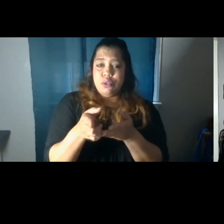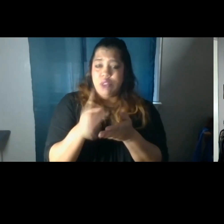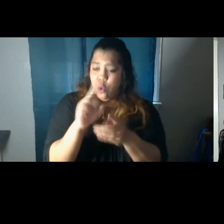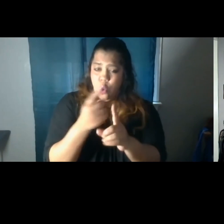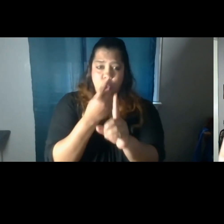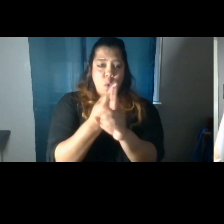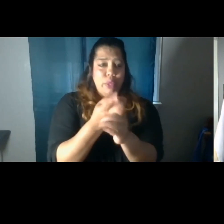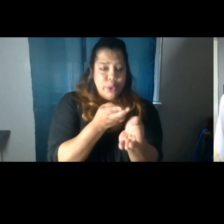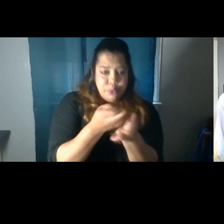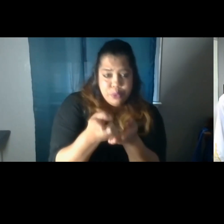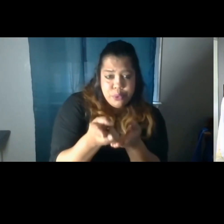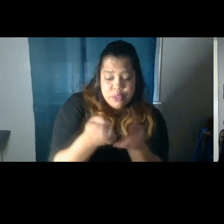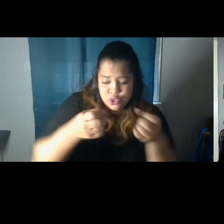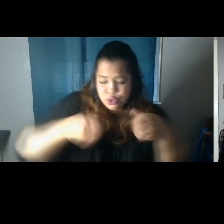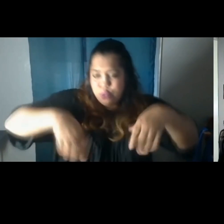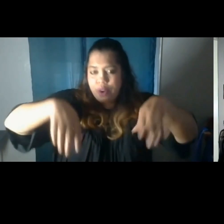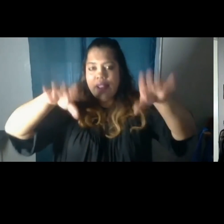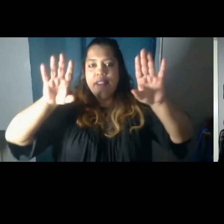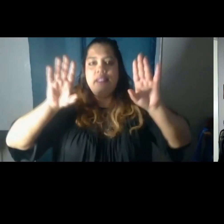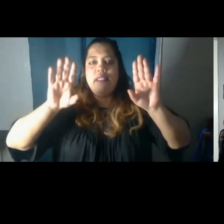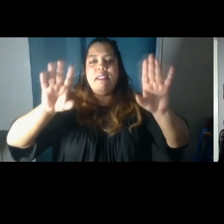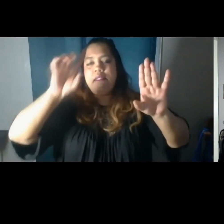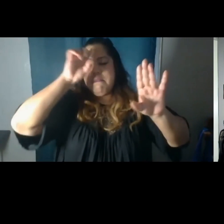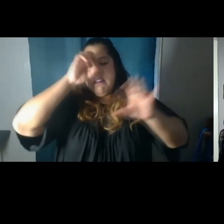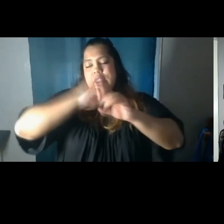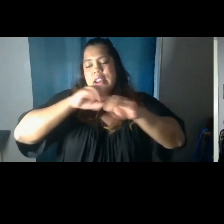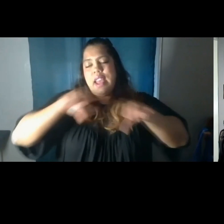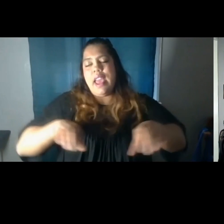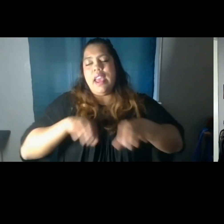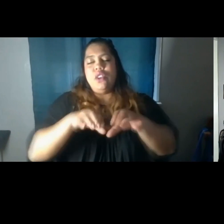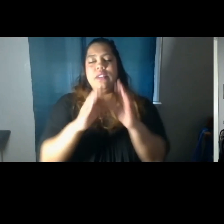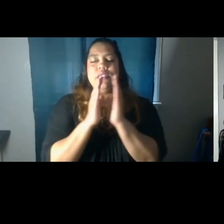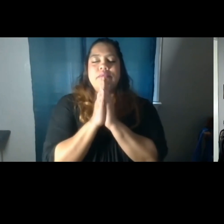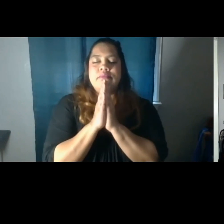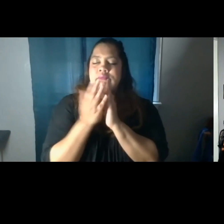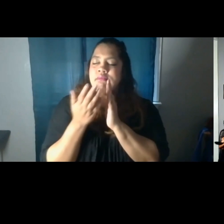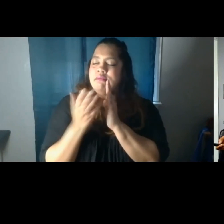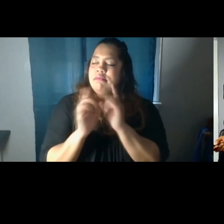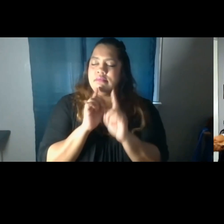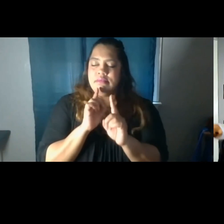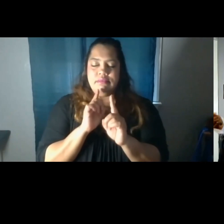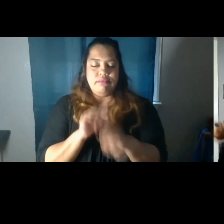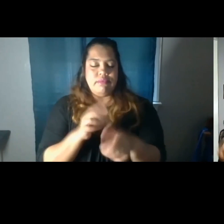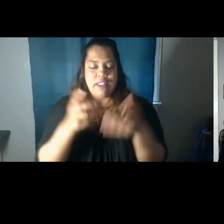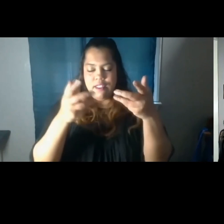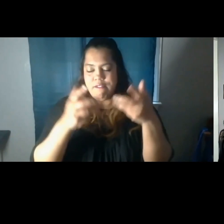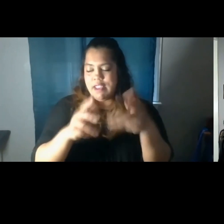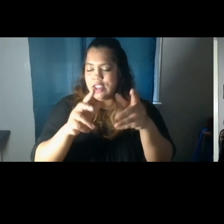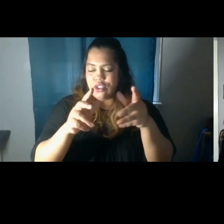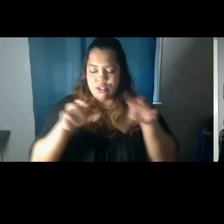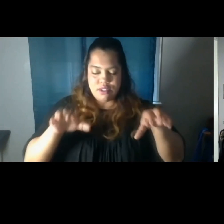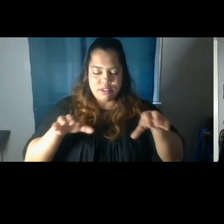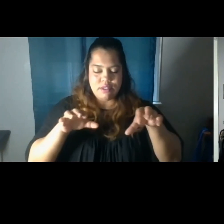in gratitude into the law of mind in action. Therefore, this prayer is already answered and it's already done. And therefore we say,